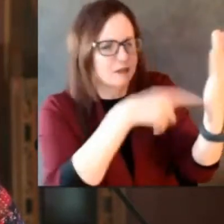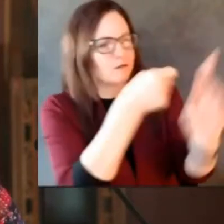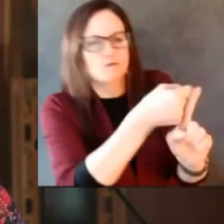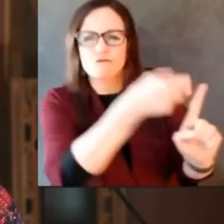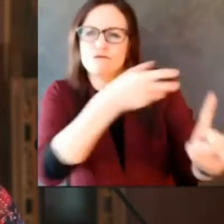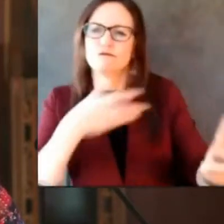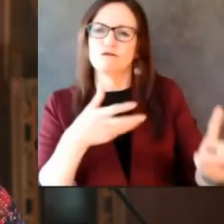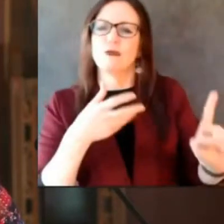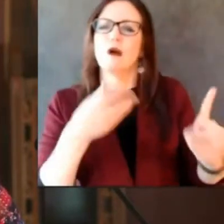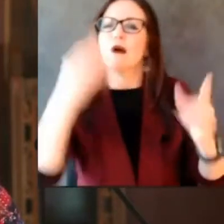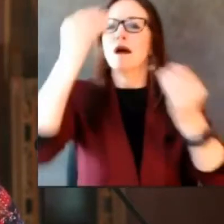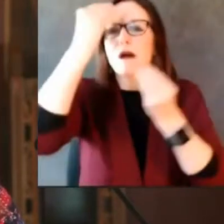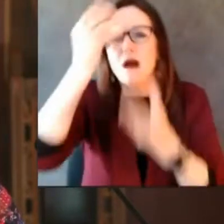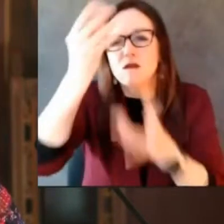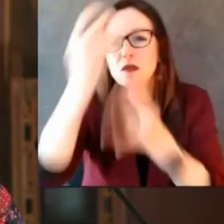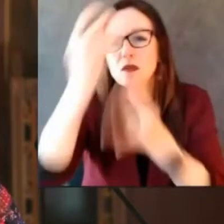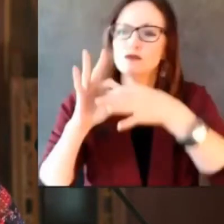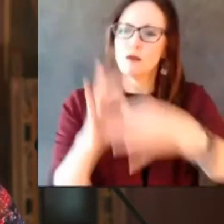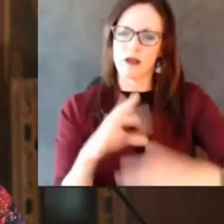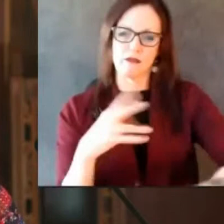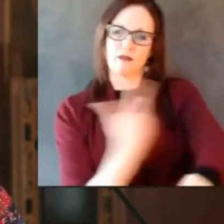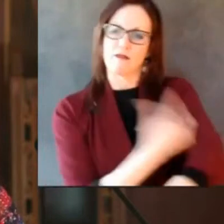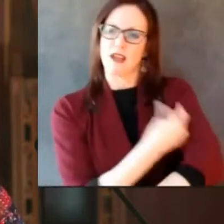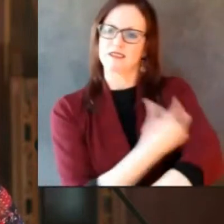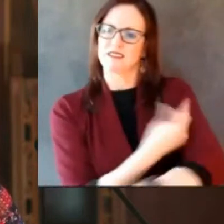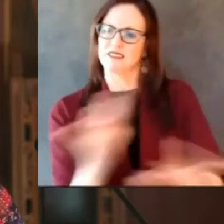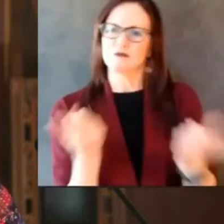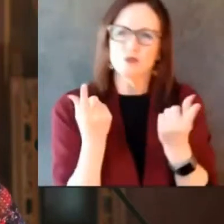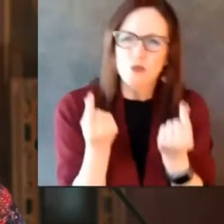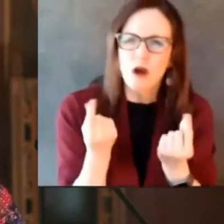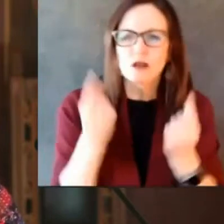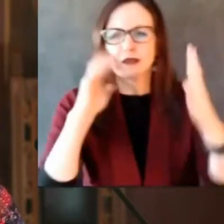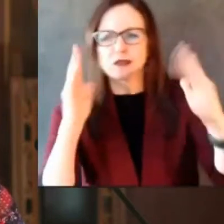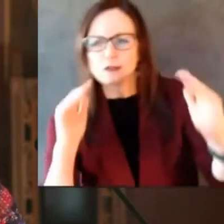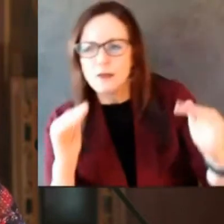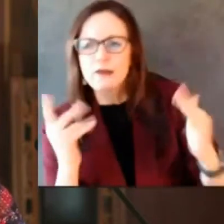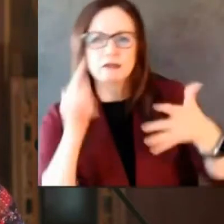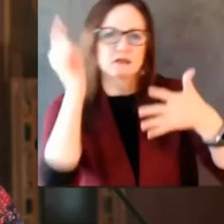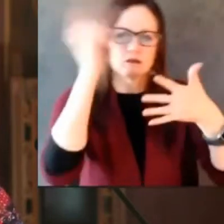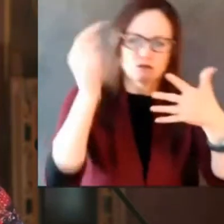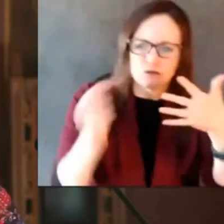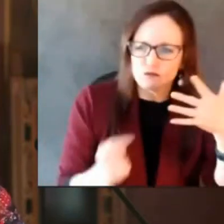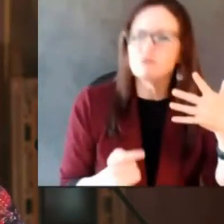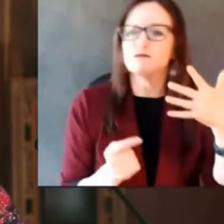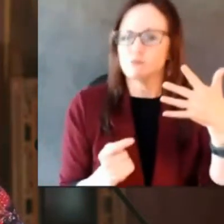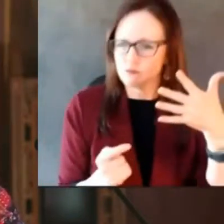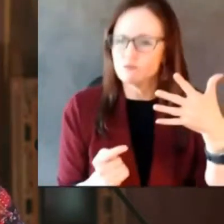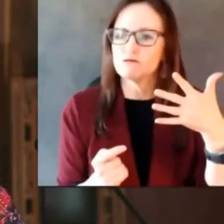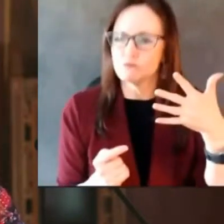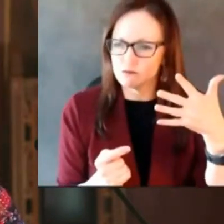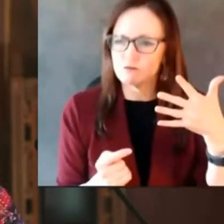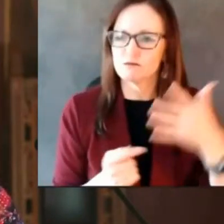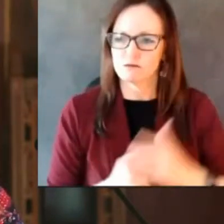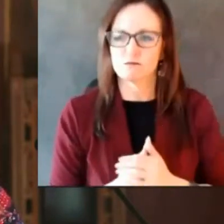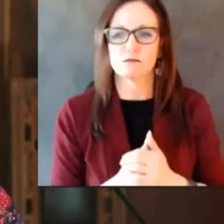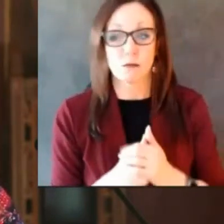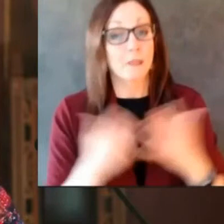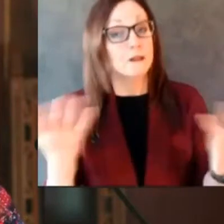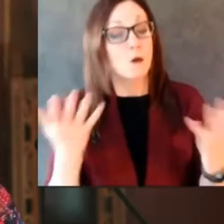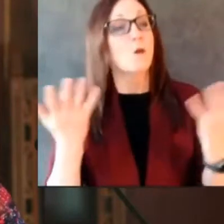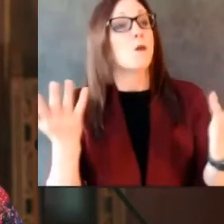for parents even as we speak, and those will be uploaded as soon as we hear more details from